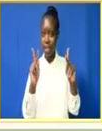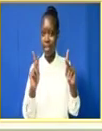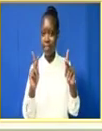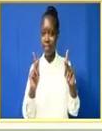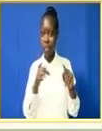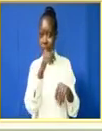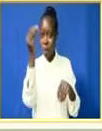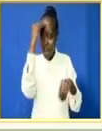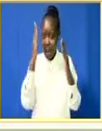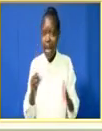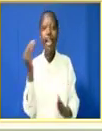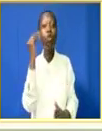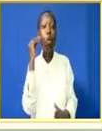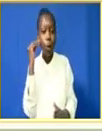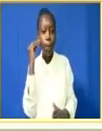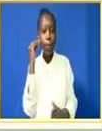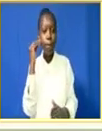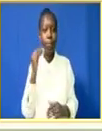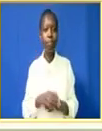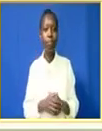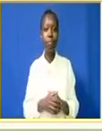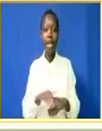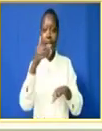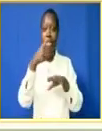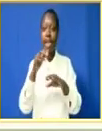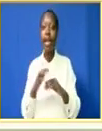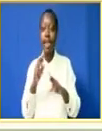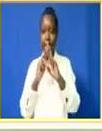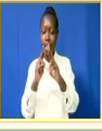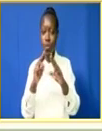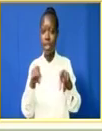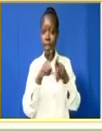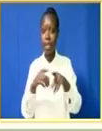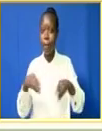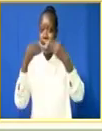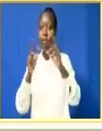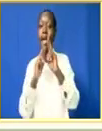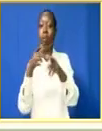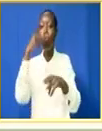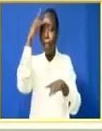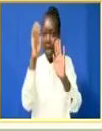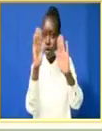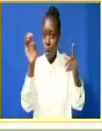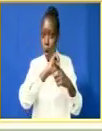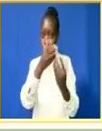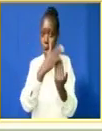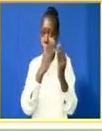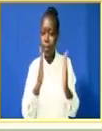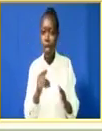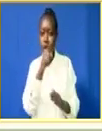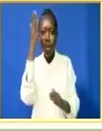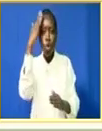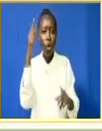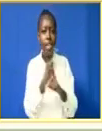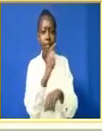home, give the response to your parent or your guardian. Yes. Do you know the different types of soil